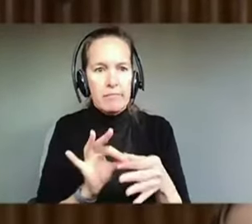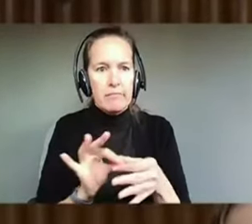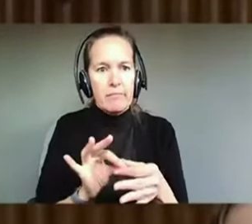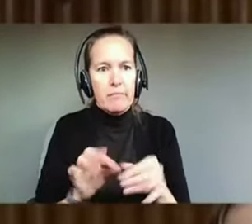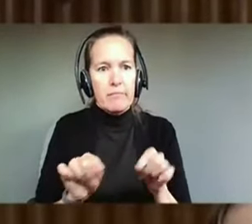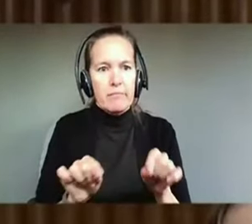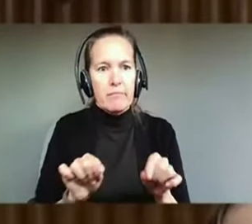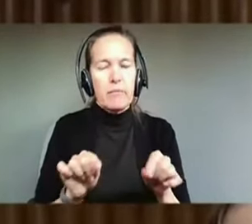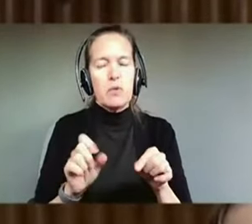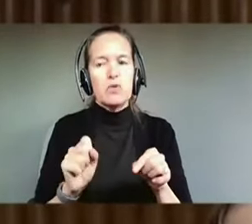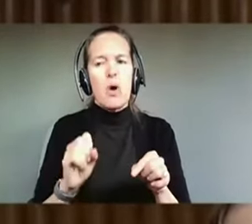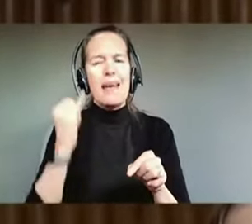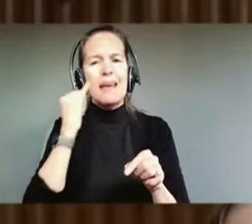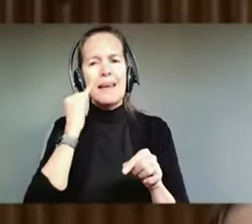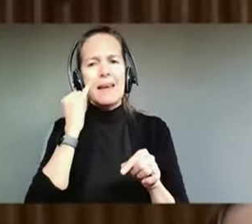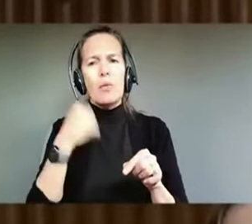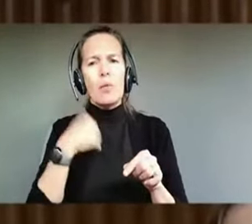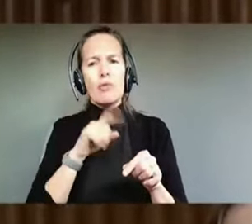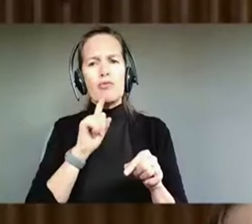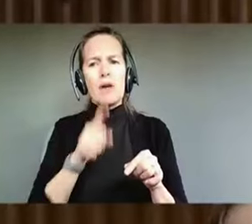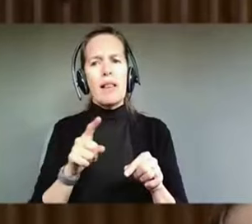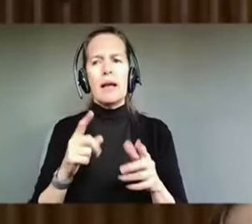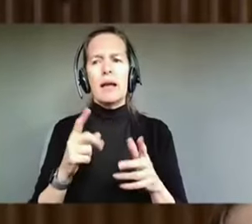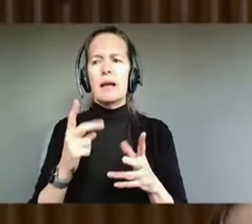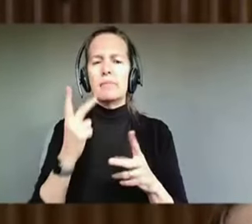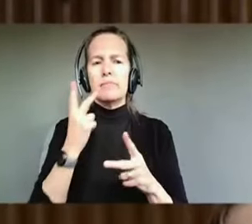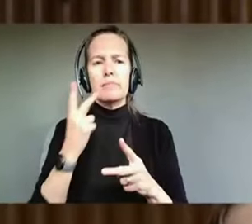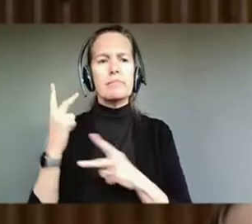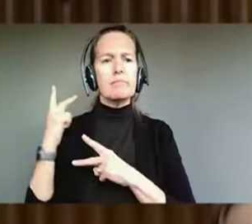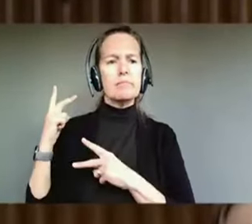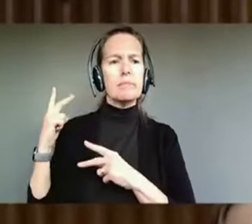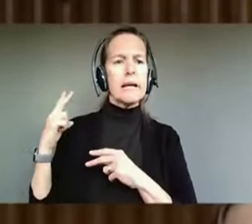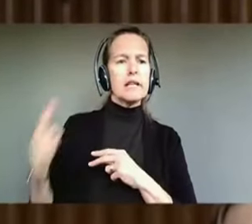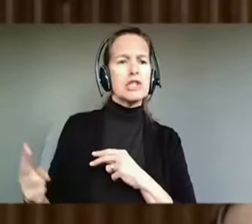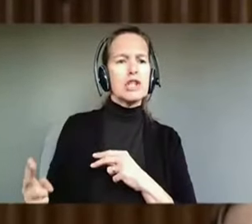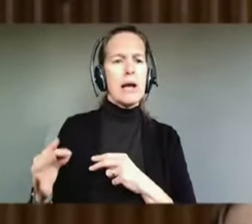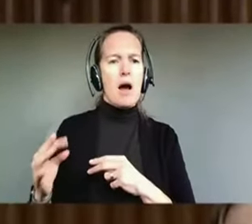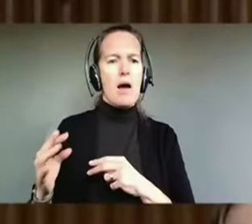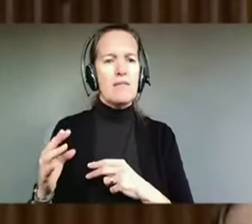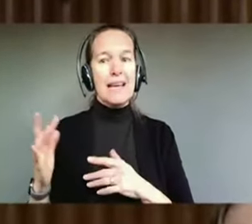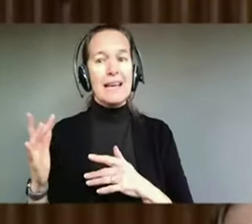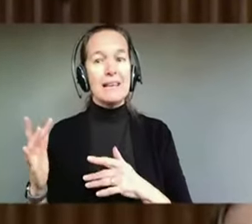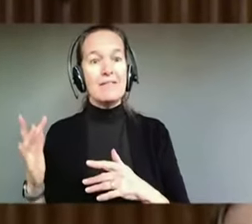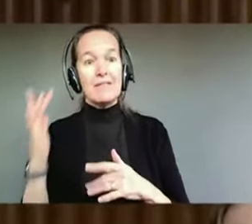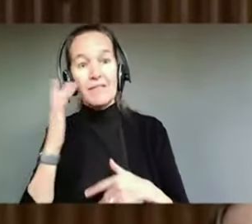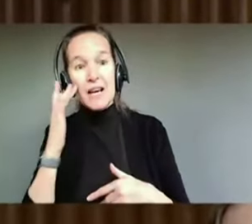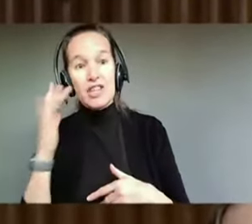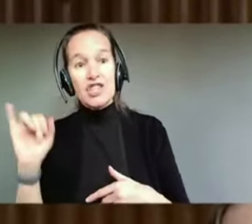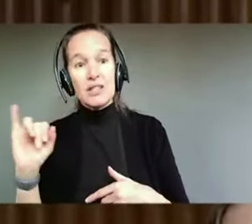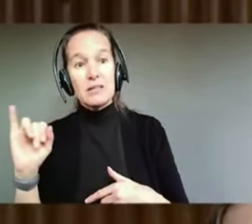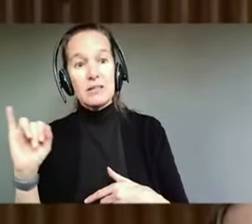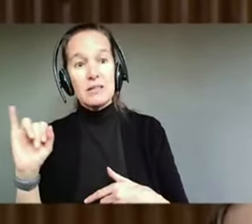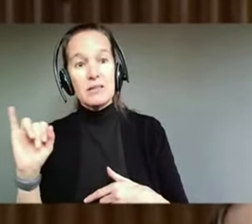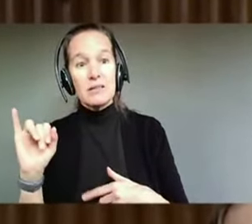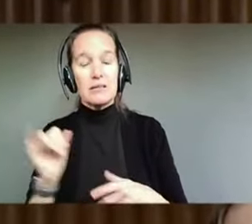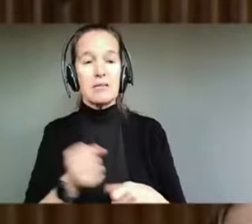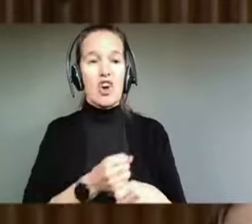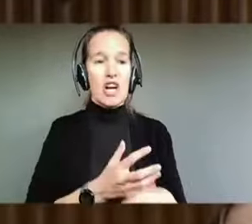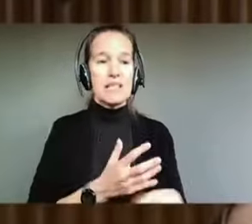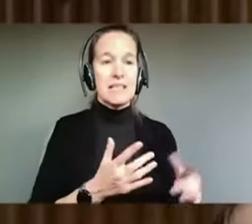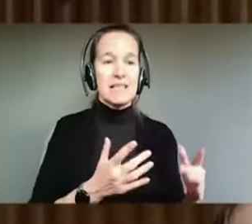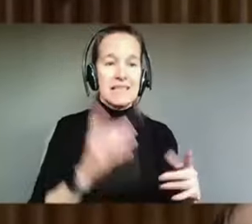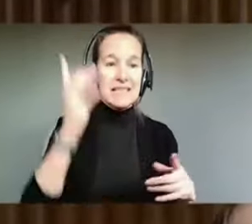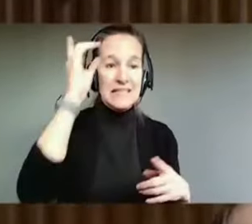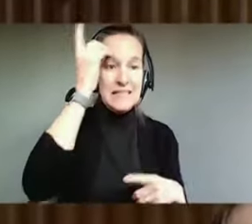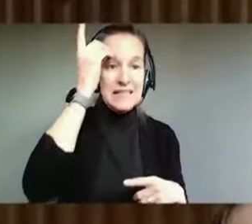if we really embrace sort of the history of infections triggering disease, we can do some really cool science